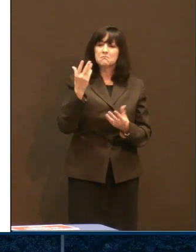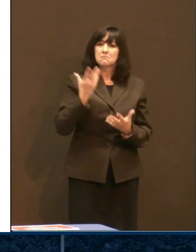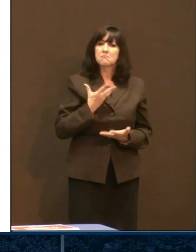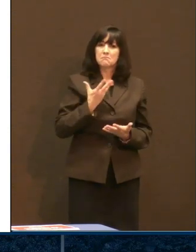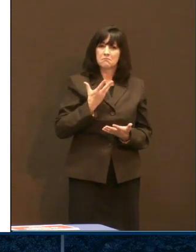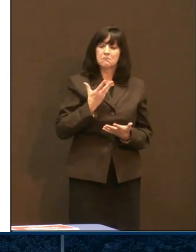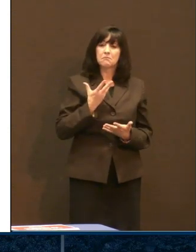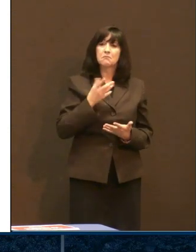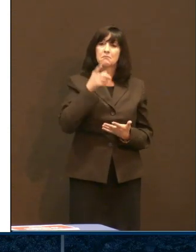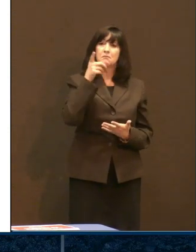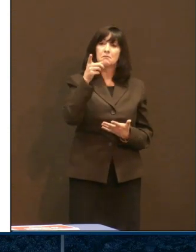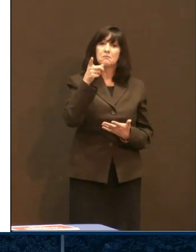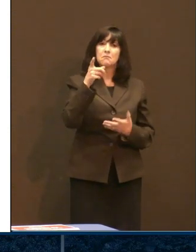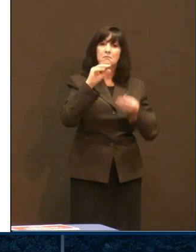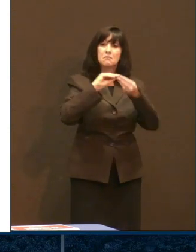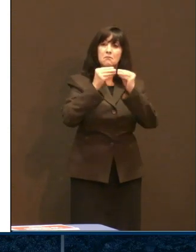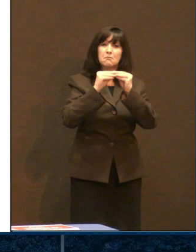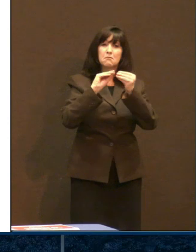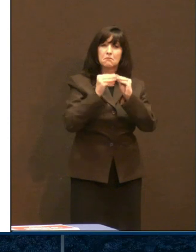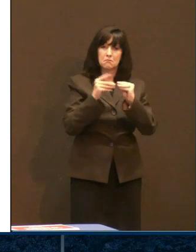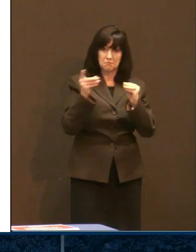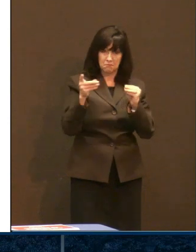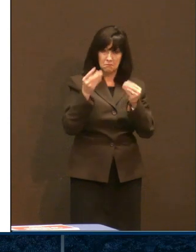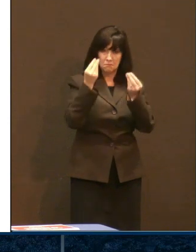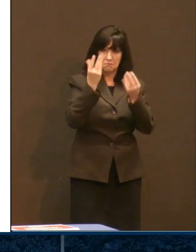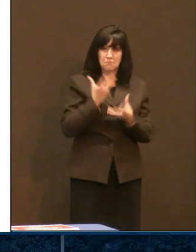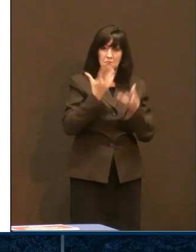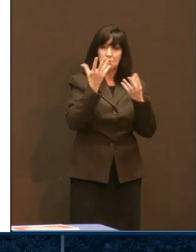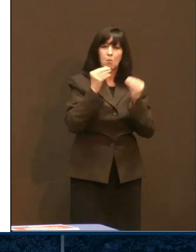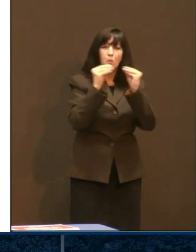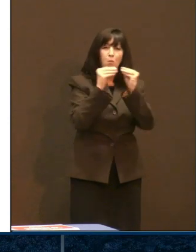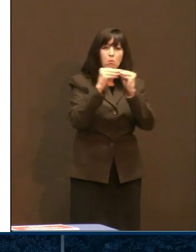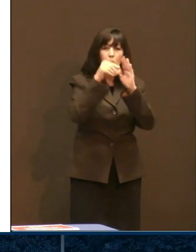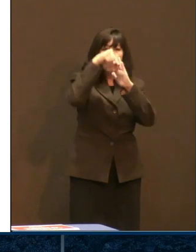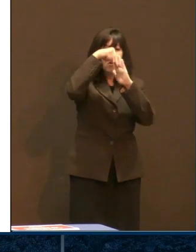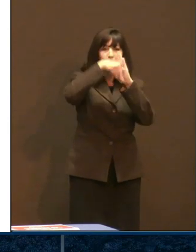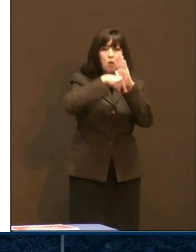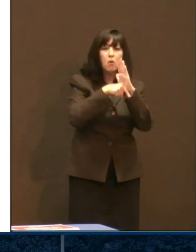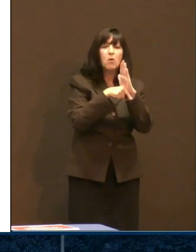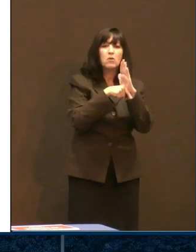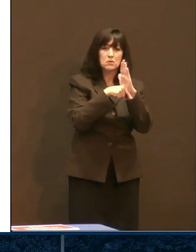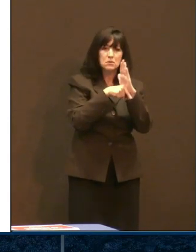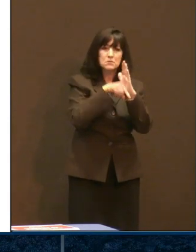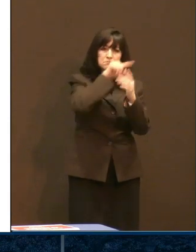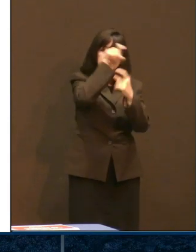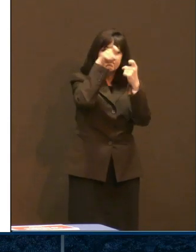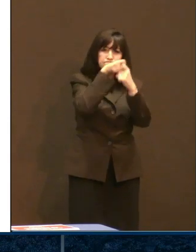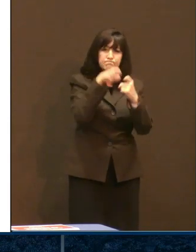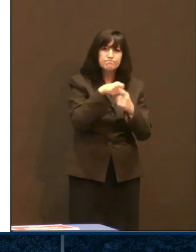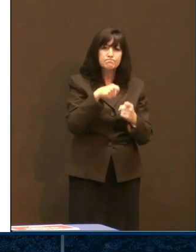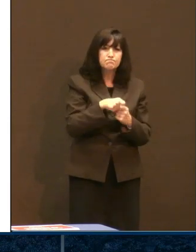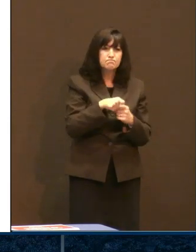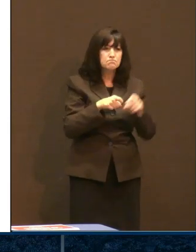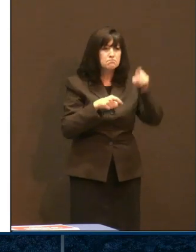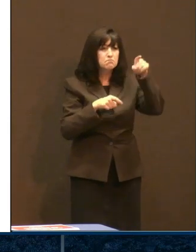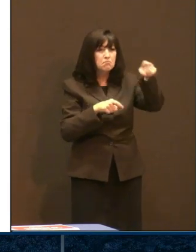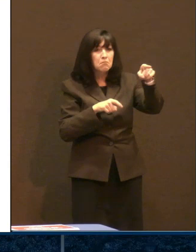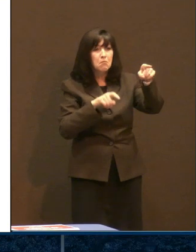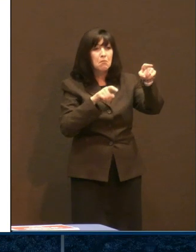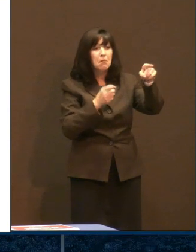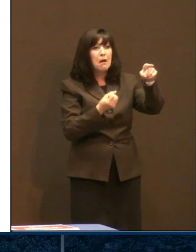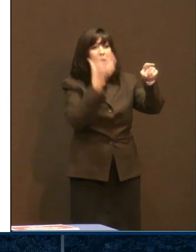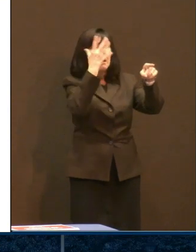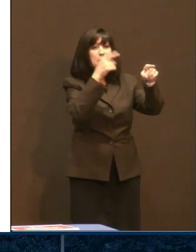asymptomatic people tested at the community testing events in Sussex County? And as more tests are being done, will the Division of Public Health